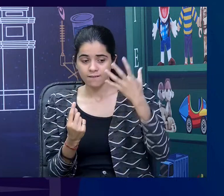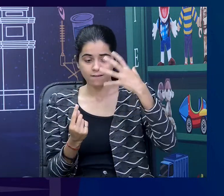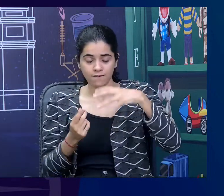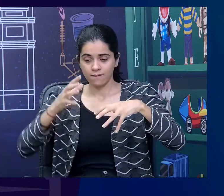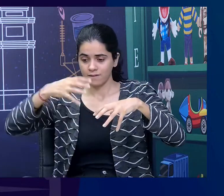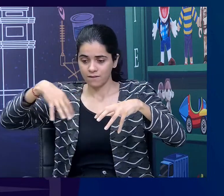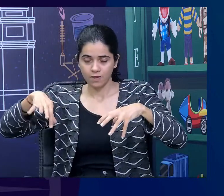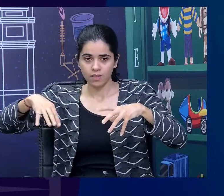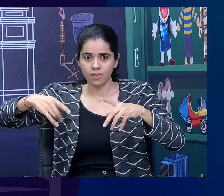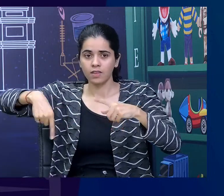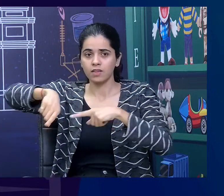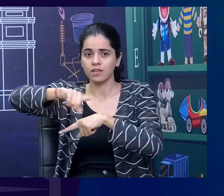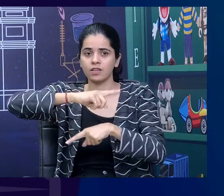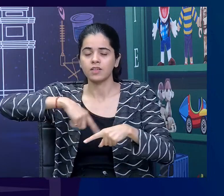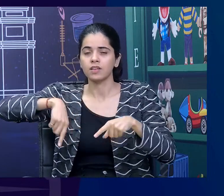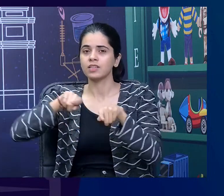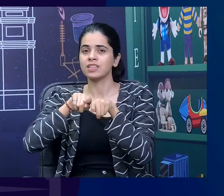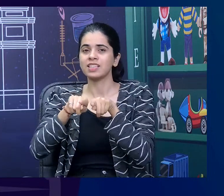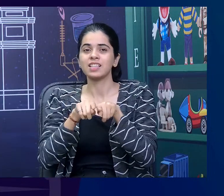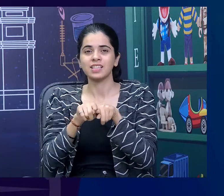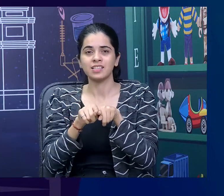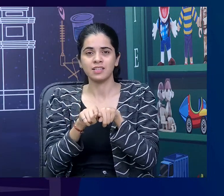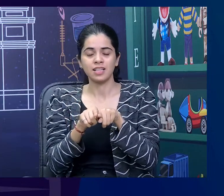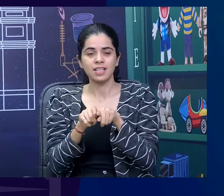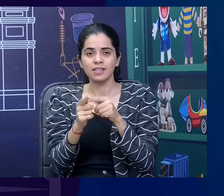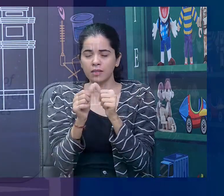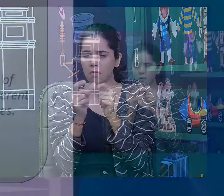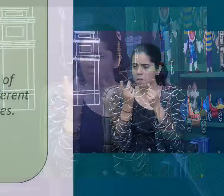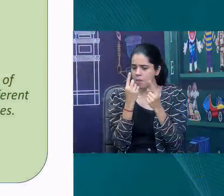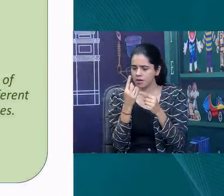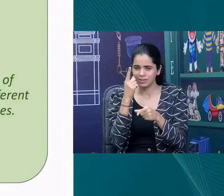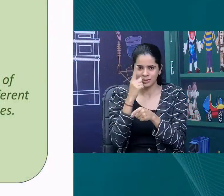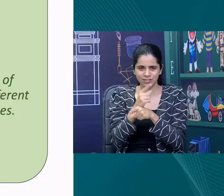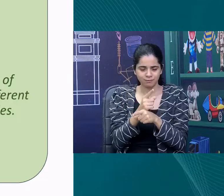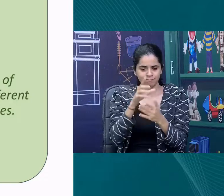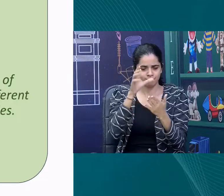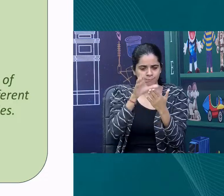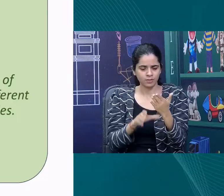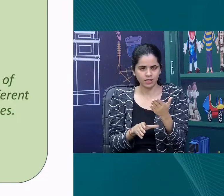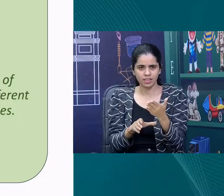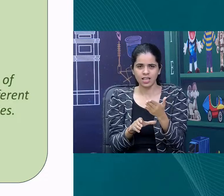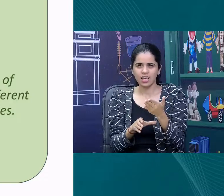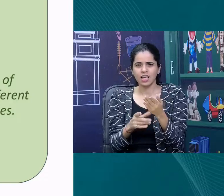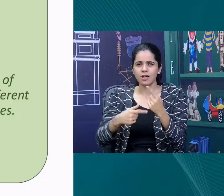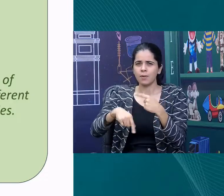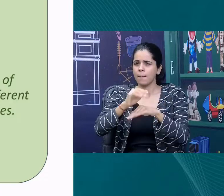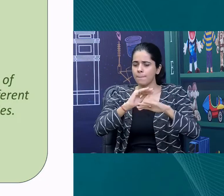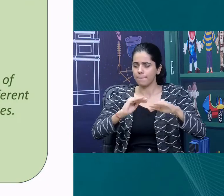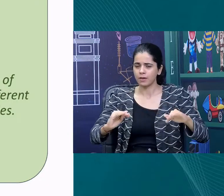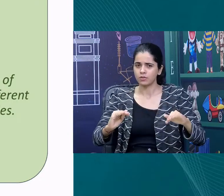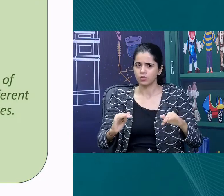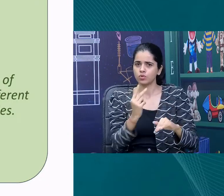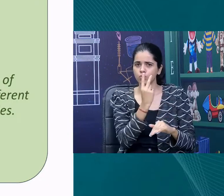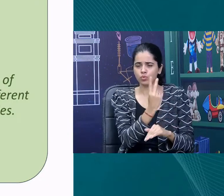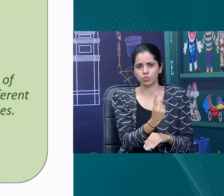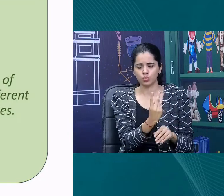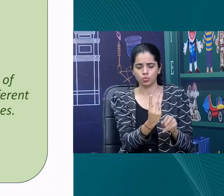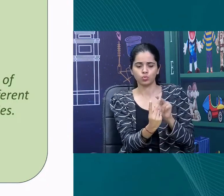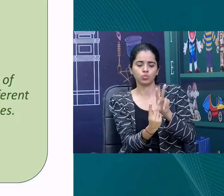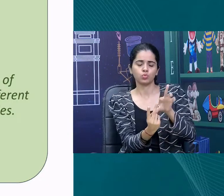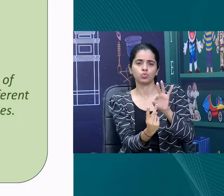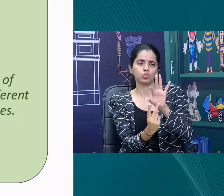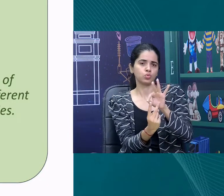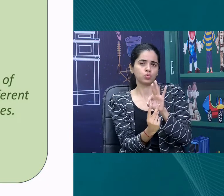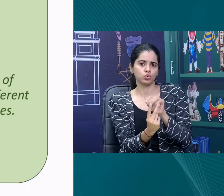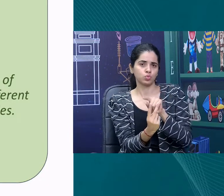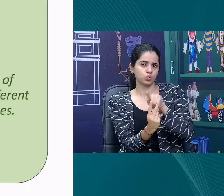there. You just see this thing where the evaluation, the teacher gave this as a tic-tac-toe. Each child could choose 2 of this and